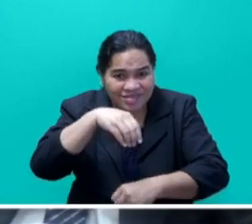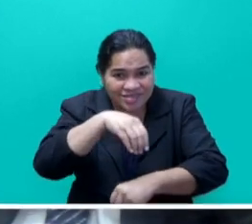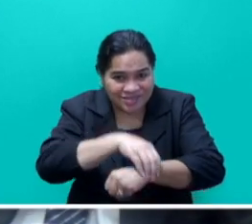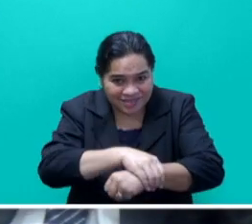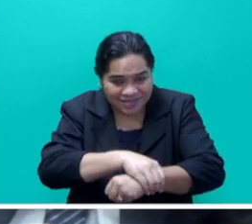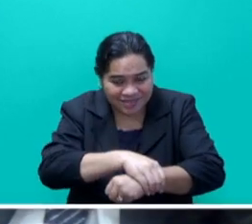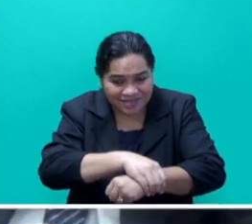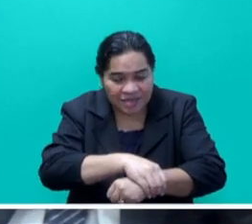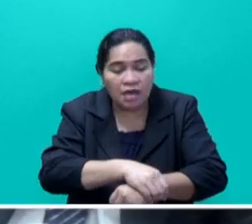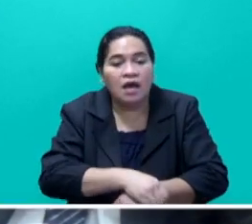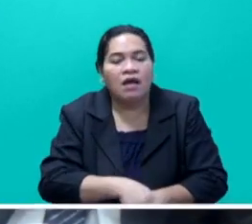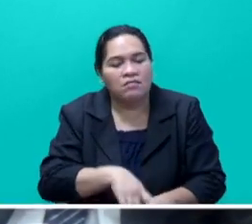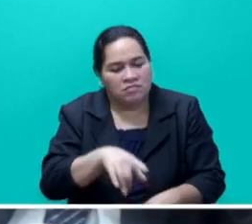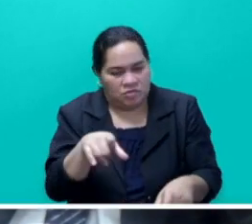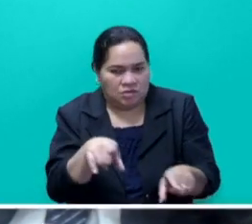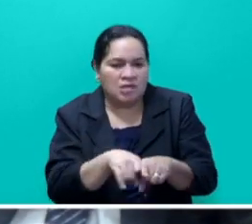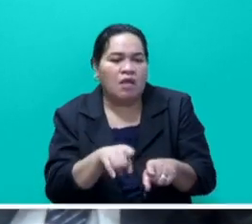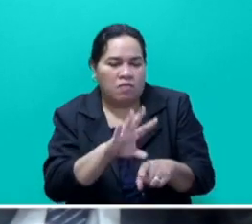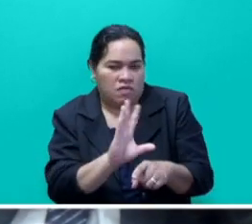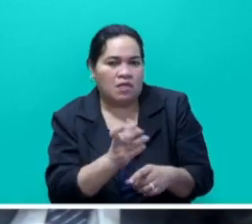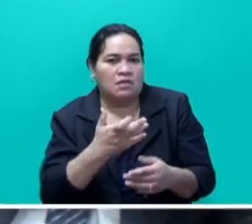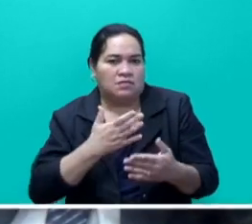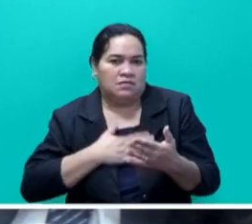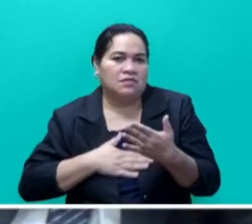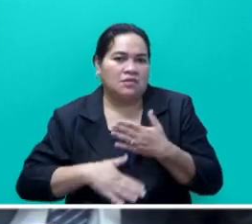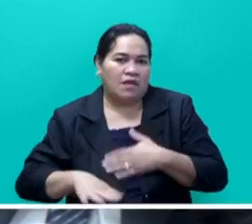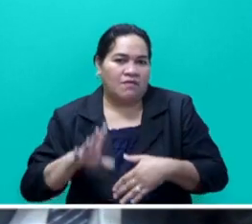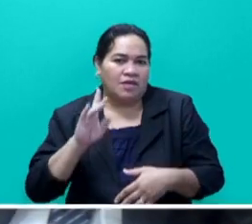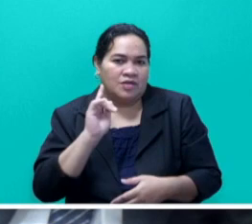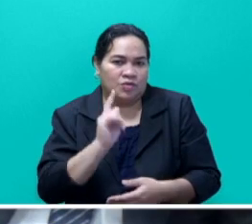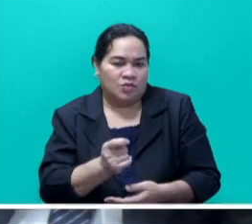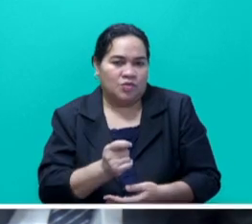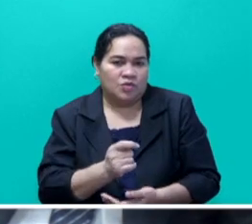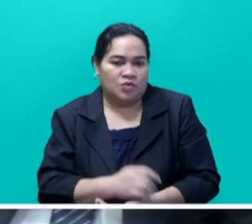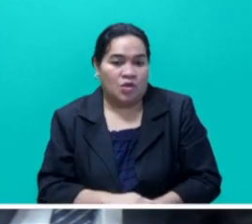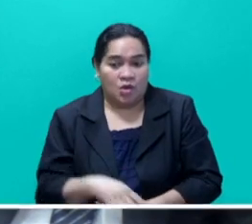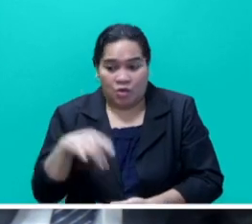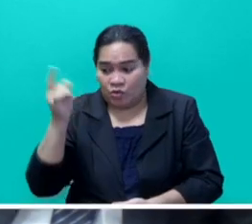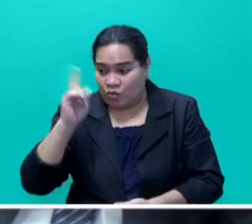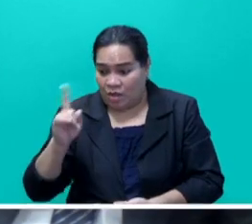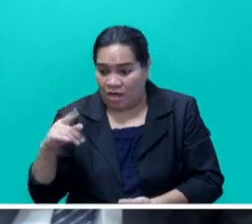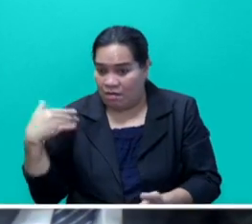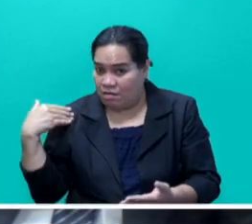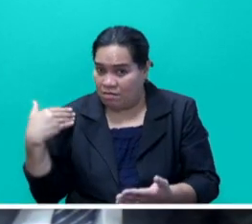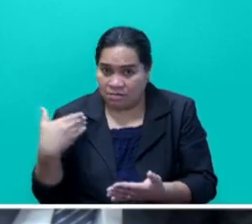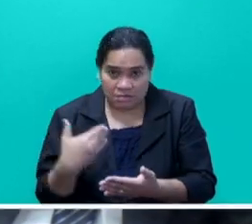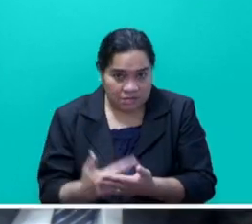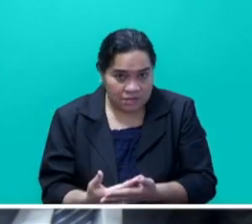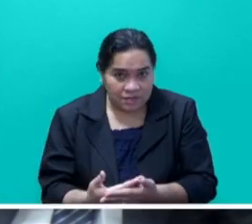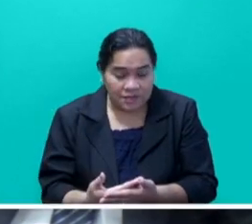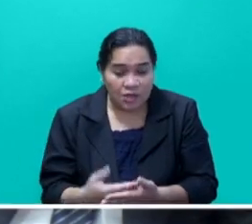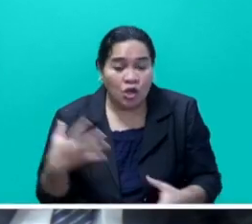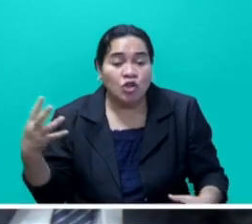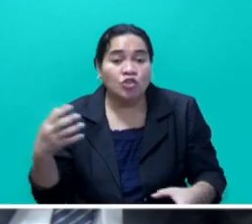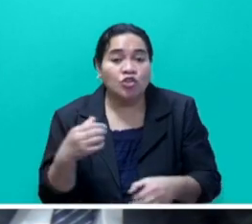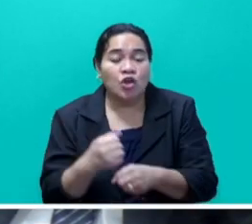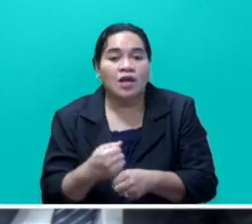the pandemic itself. Let me say that as of to date, a total of